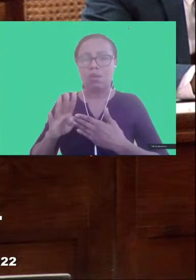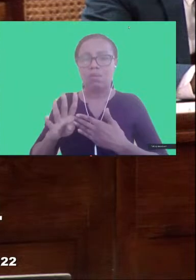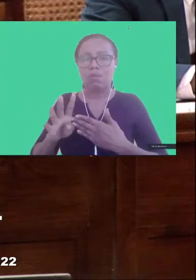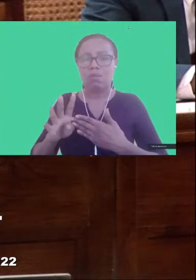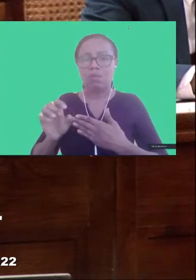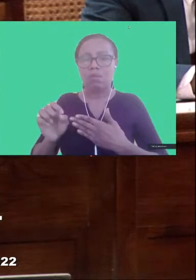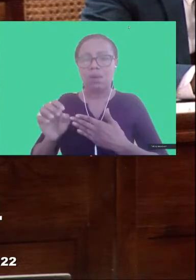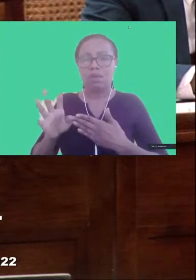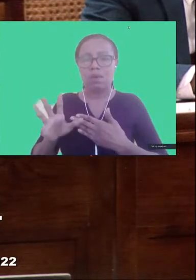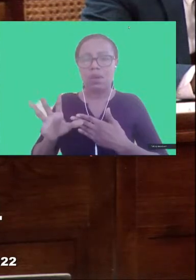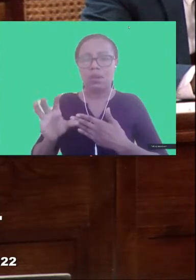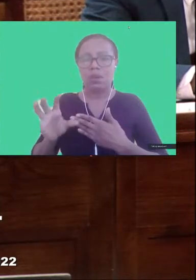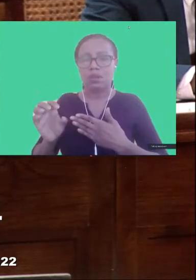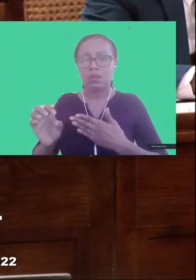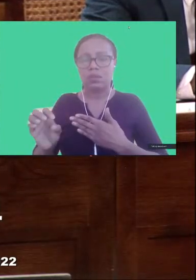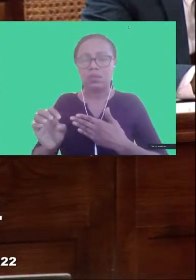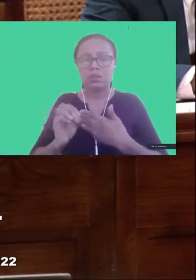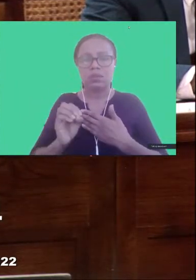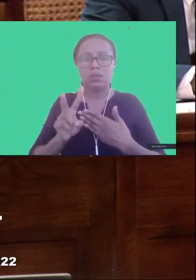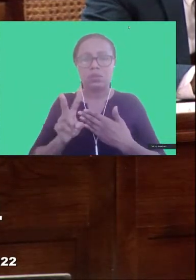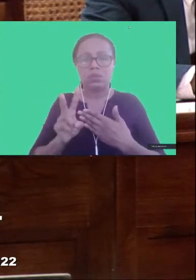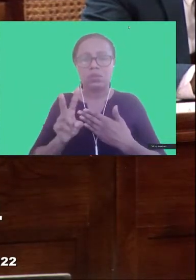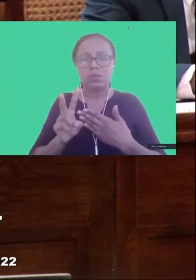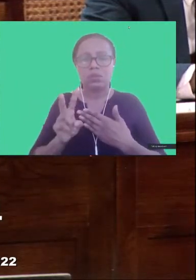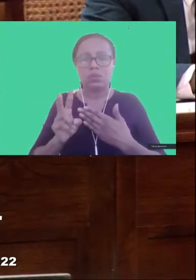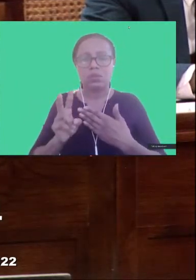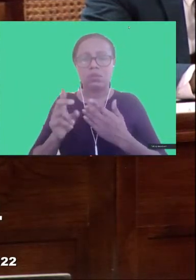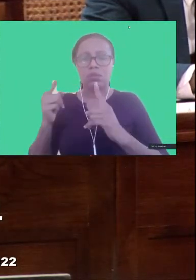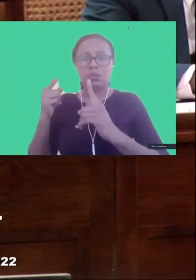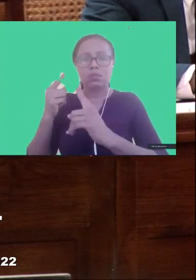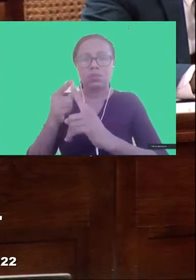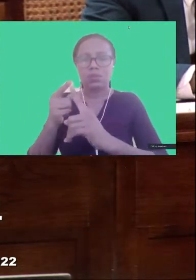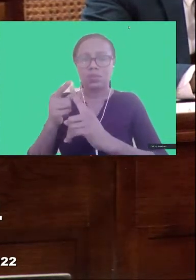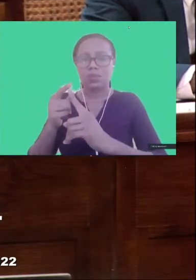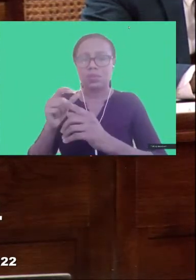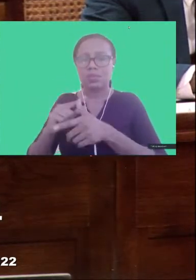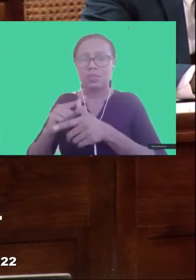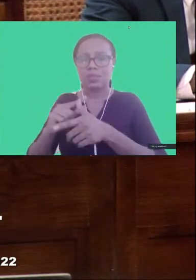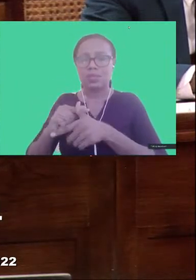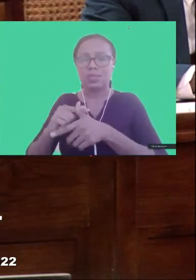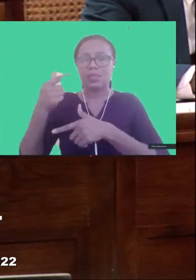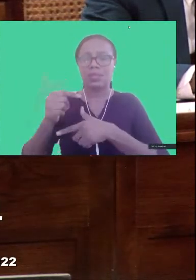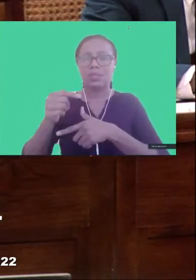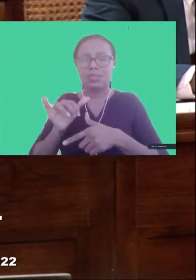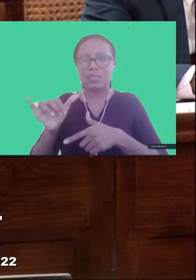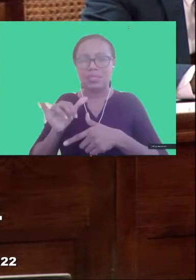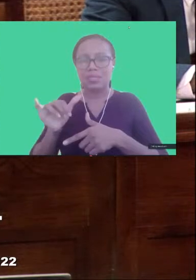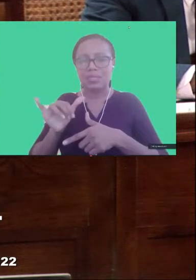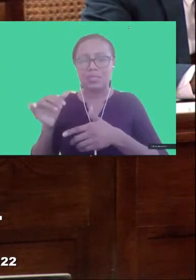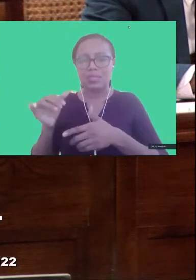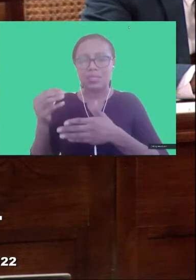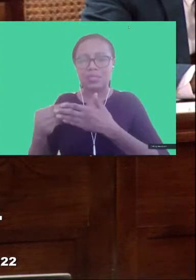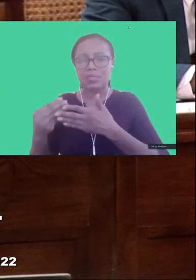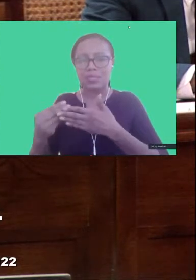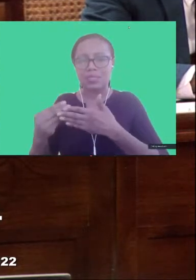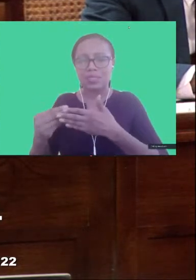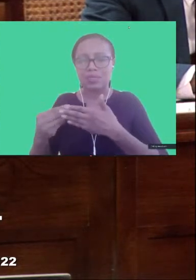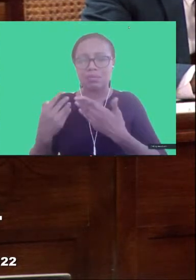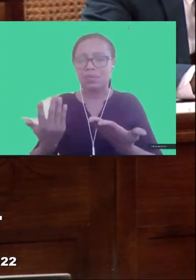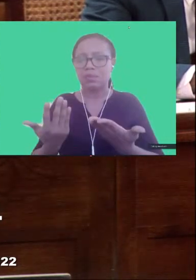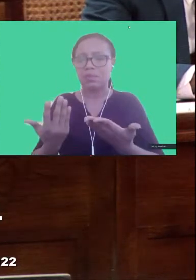the year beyond the same figure? And where are the 5 facilities to be located, purpose for which they'll be constructed?